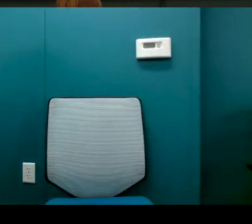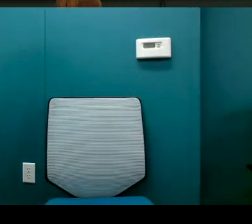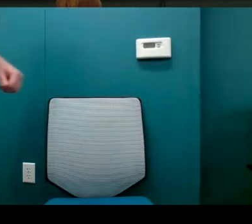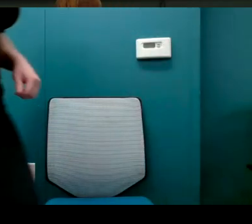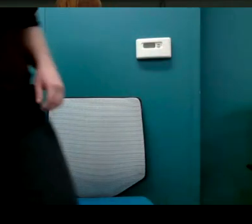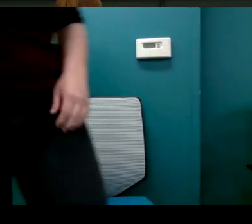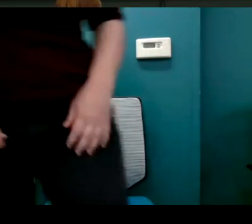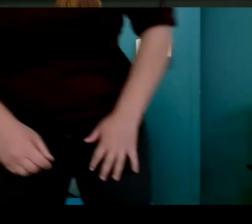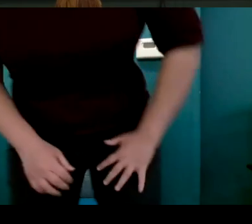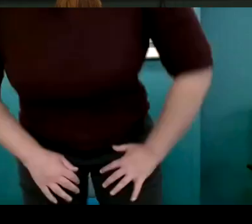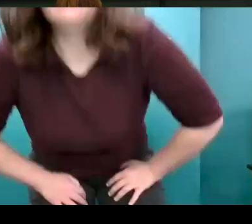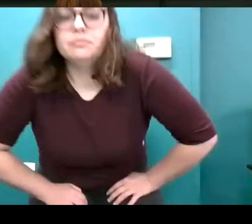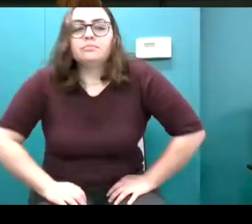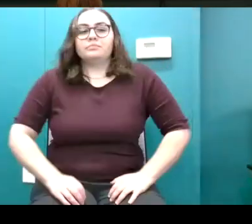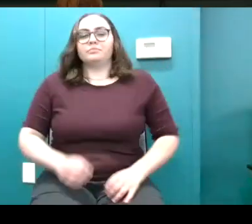Huh.